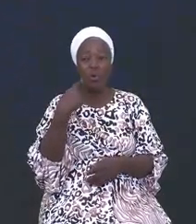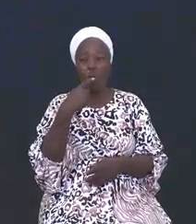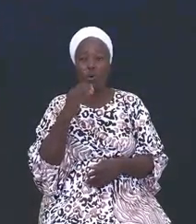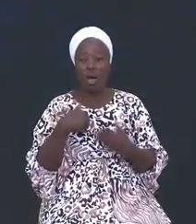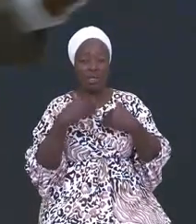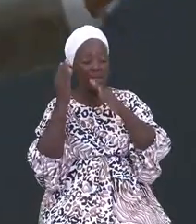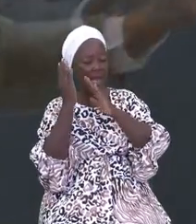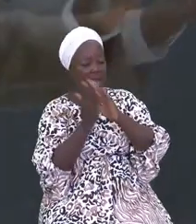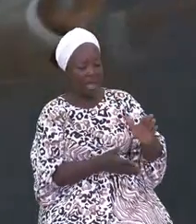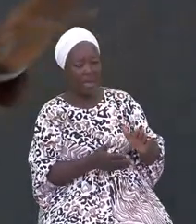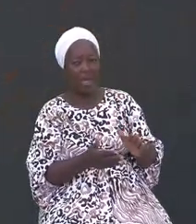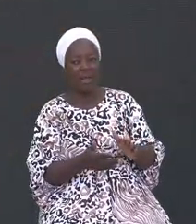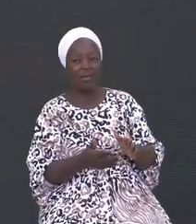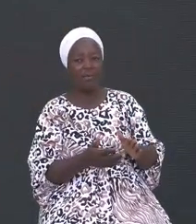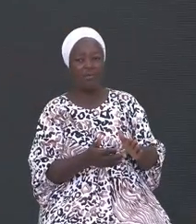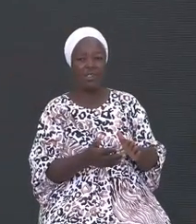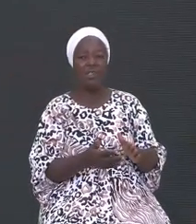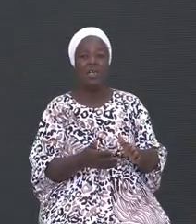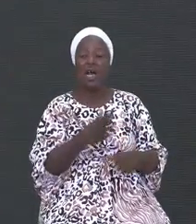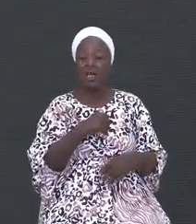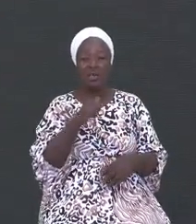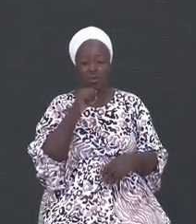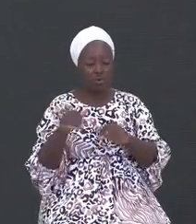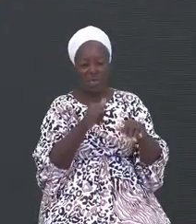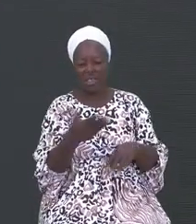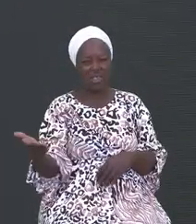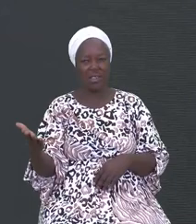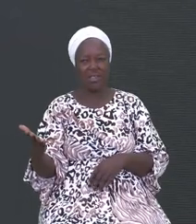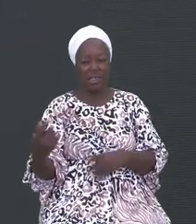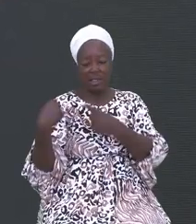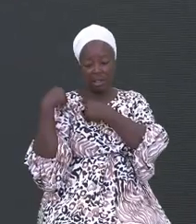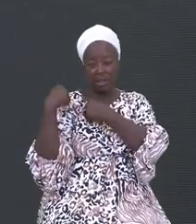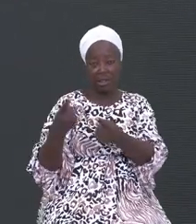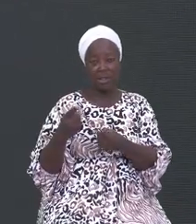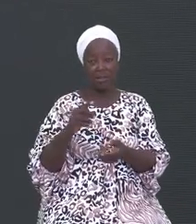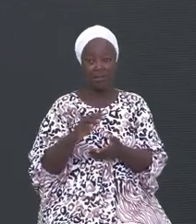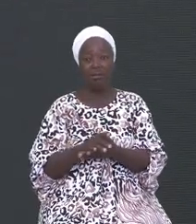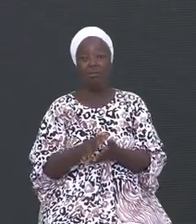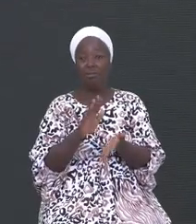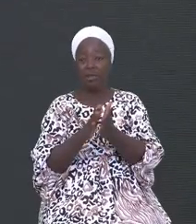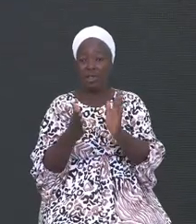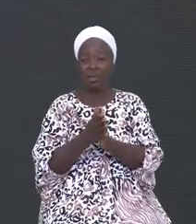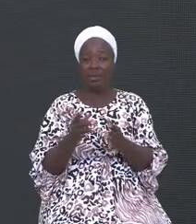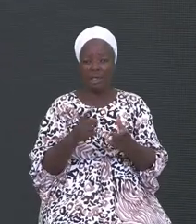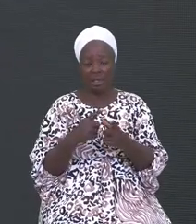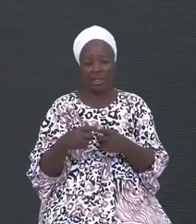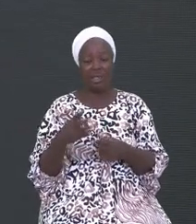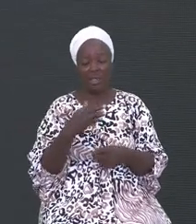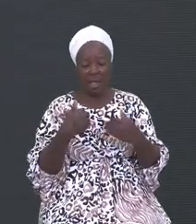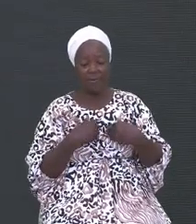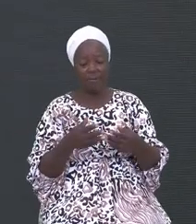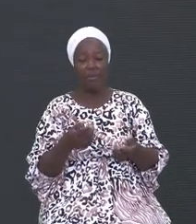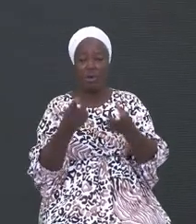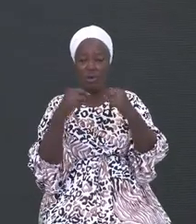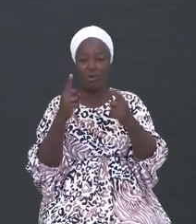left zero, nothing. Since they became, they said they have become Christians. I'm a born again